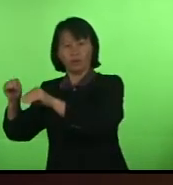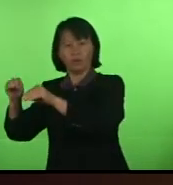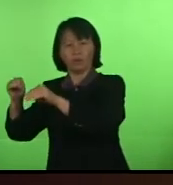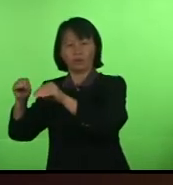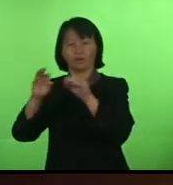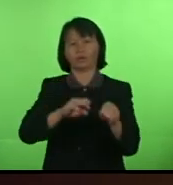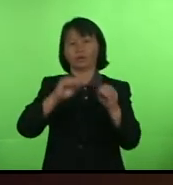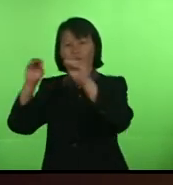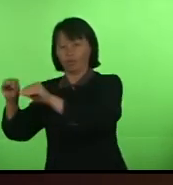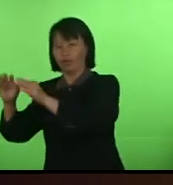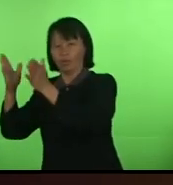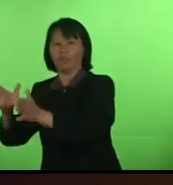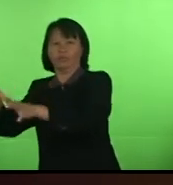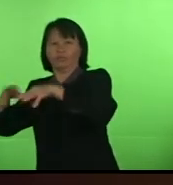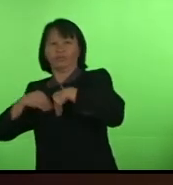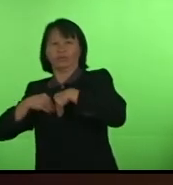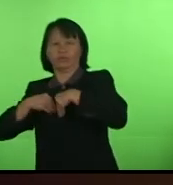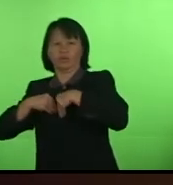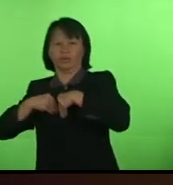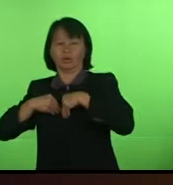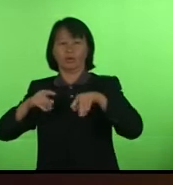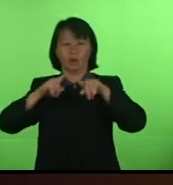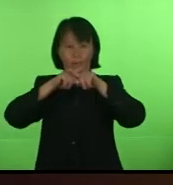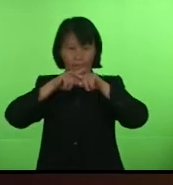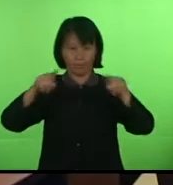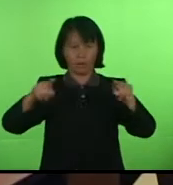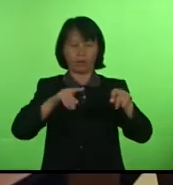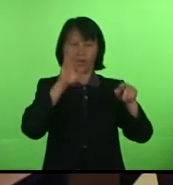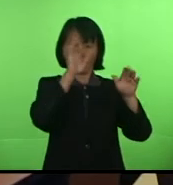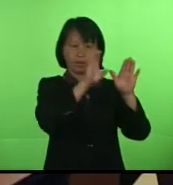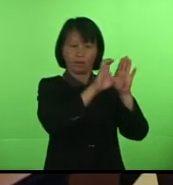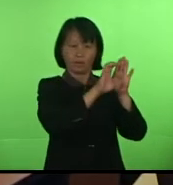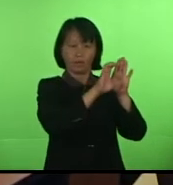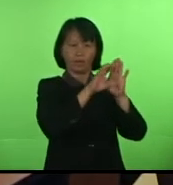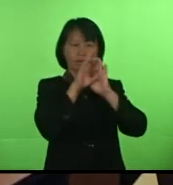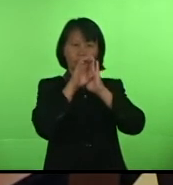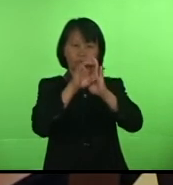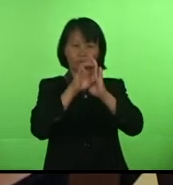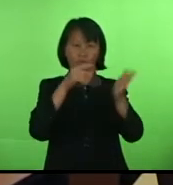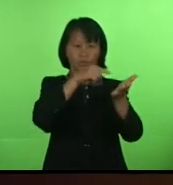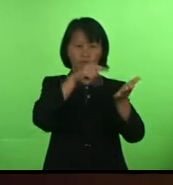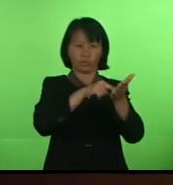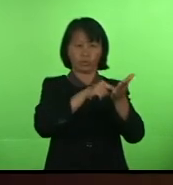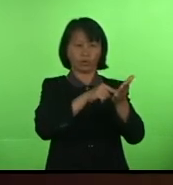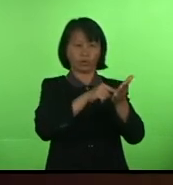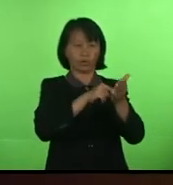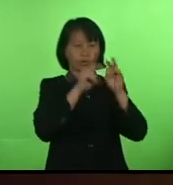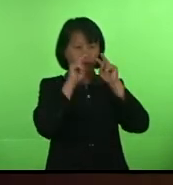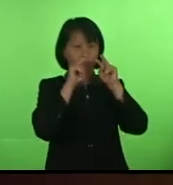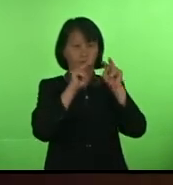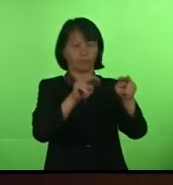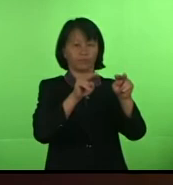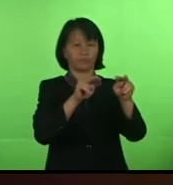the receiver. But this model, ladies and gentlemen, it overlooks the motives